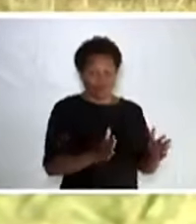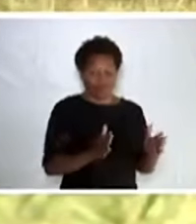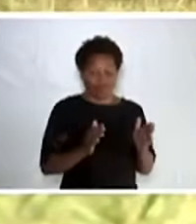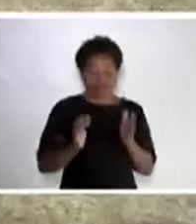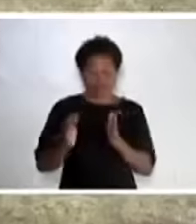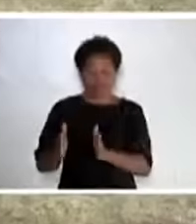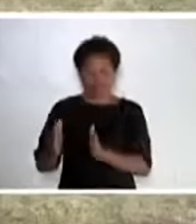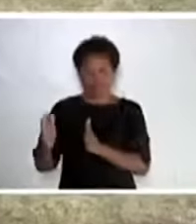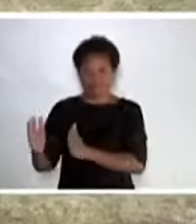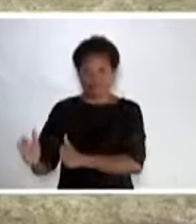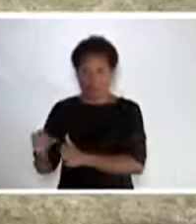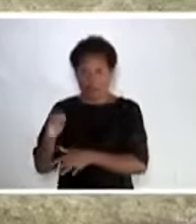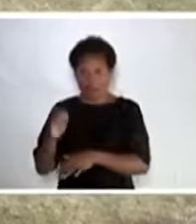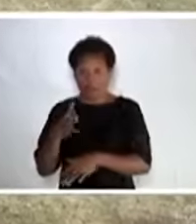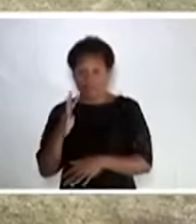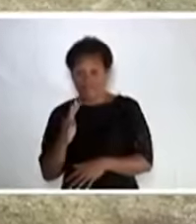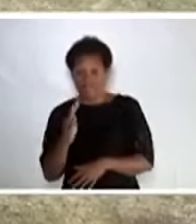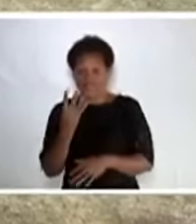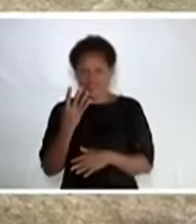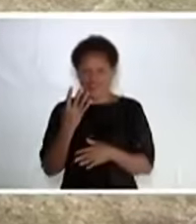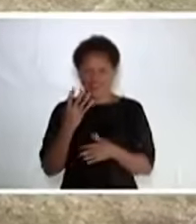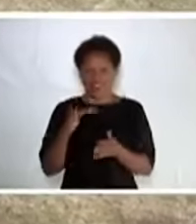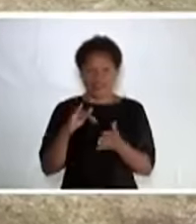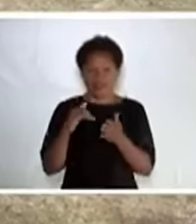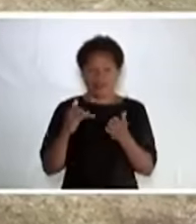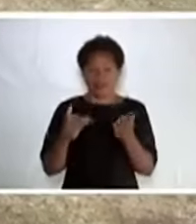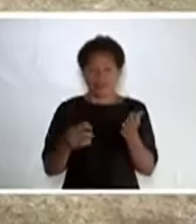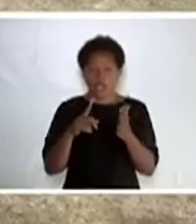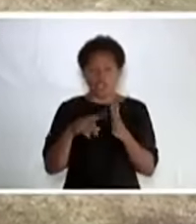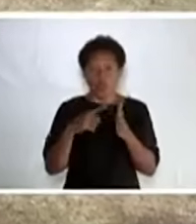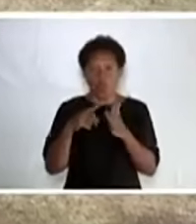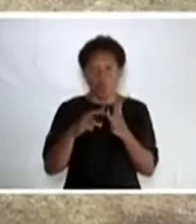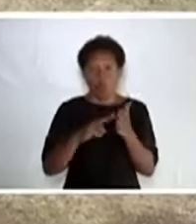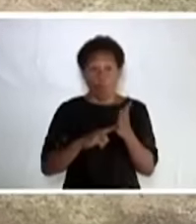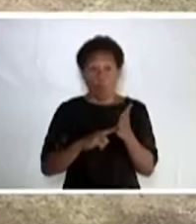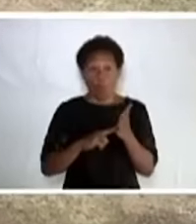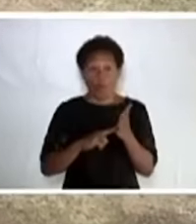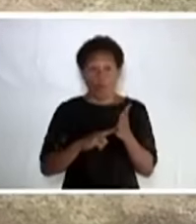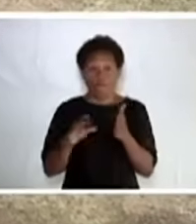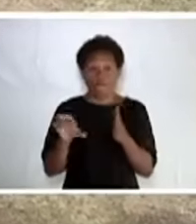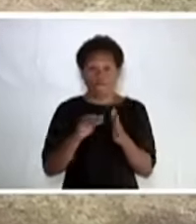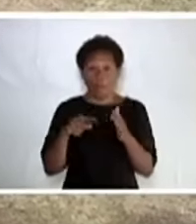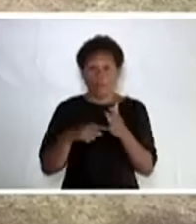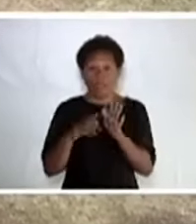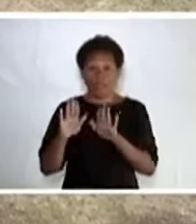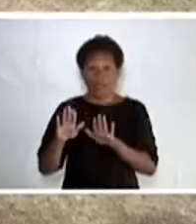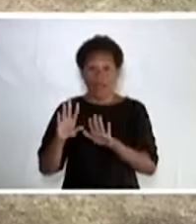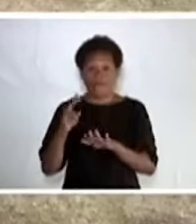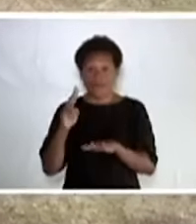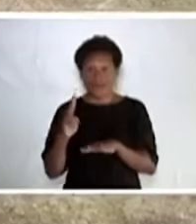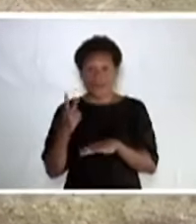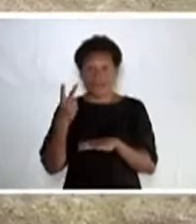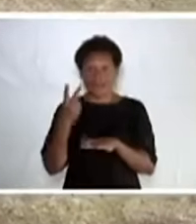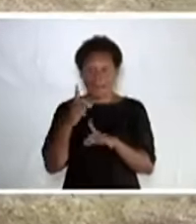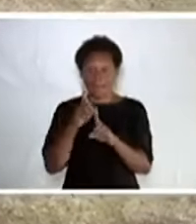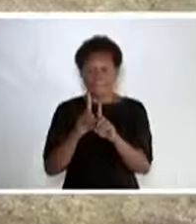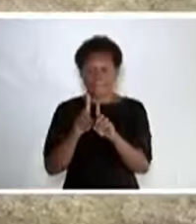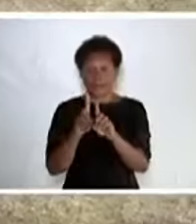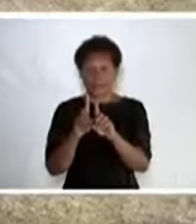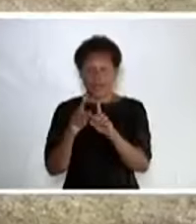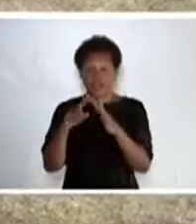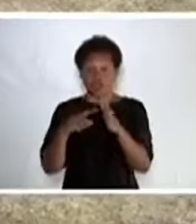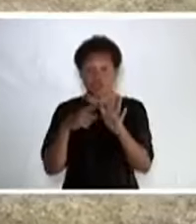parade commander, Major John Suguturanga from Mokani, Bautailevu. His second in command is Captain